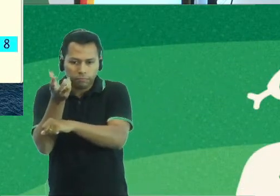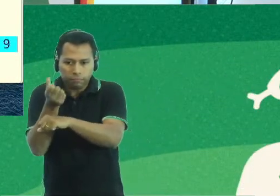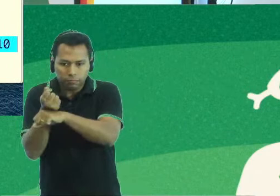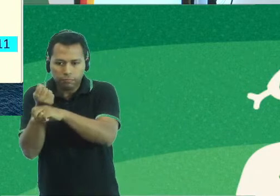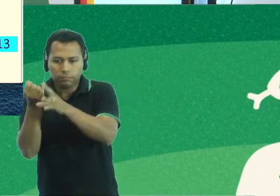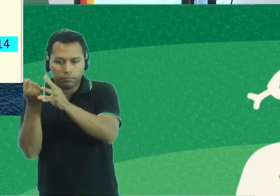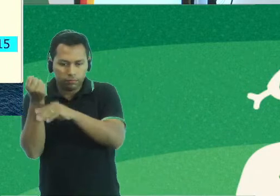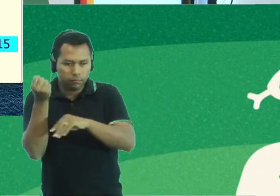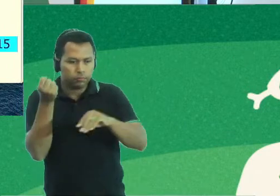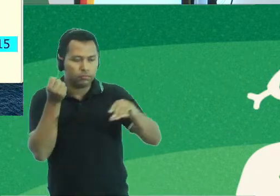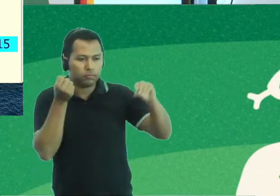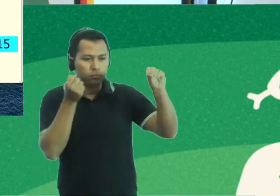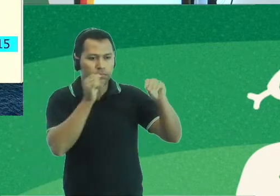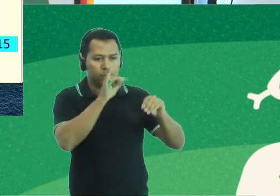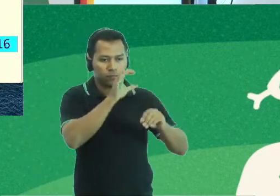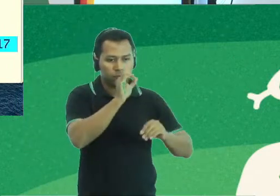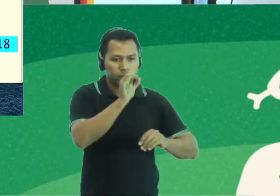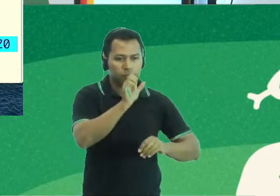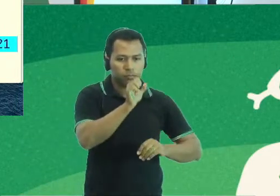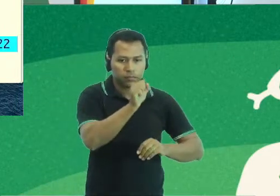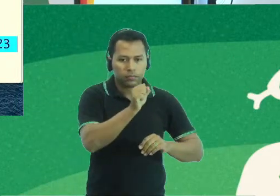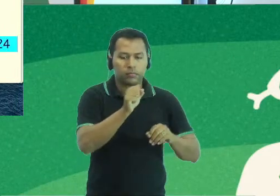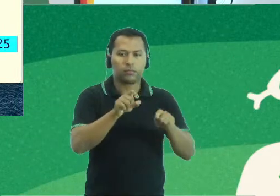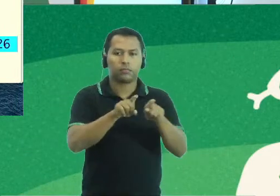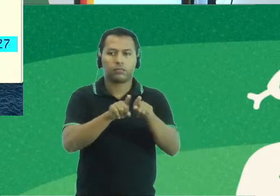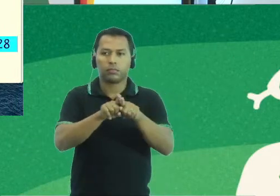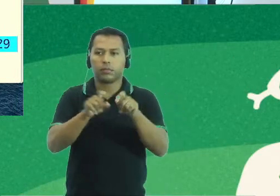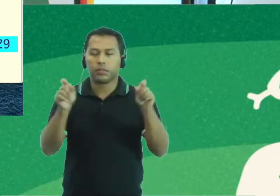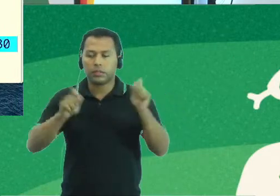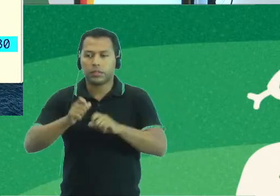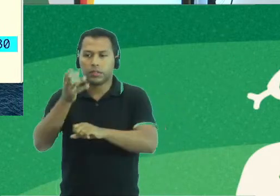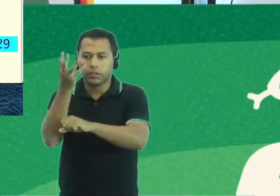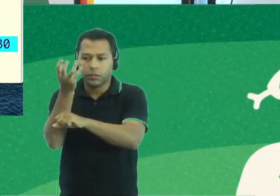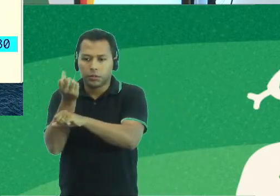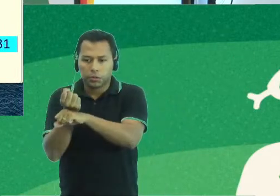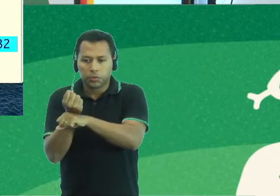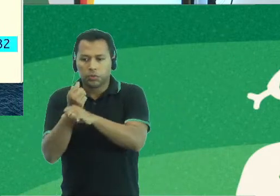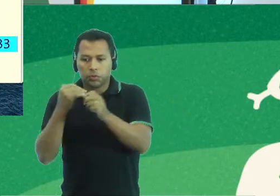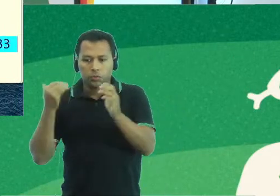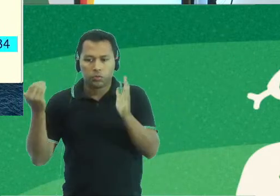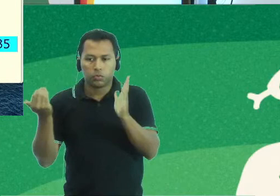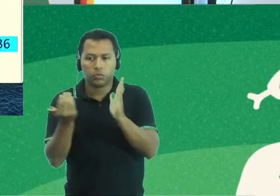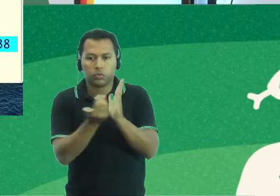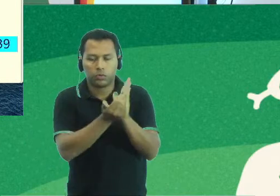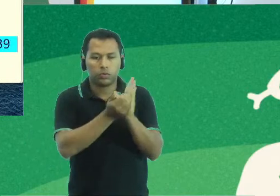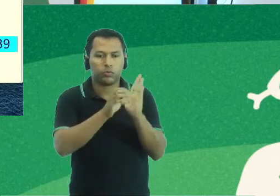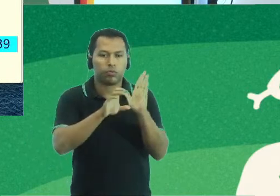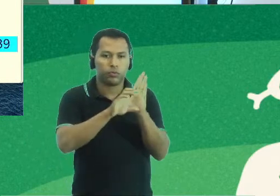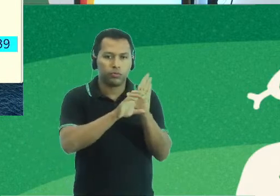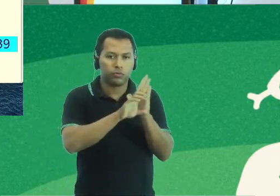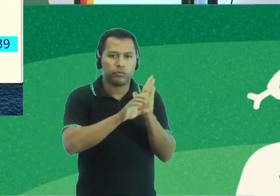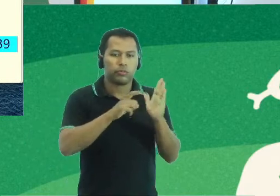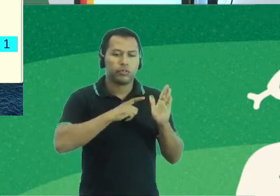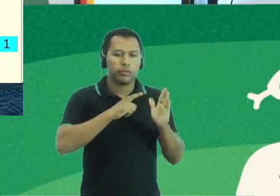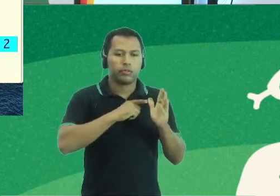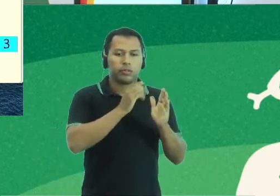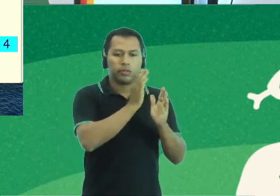to import all the SendGrid helper libraries. So the SendGrid API client